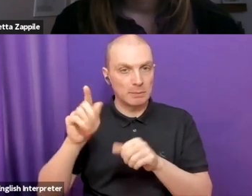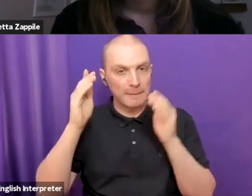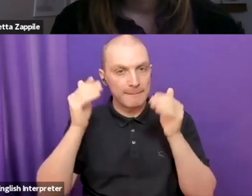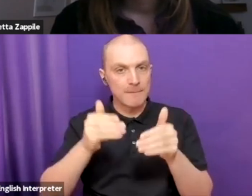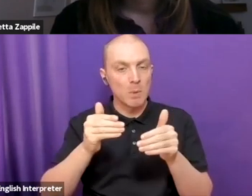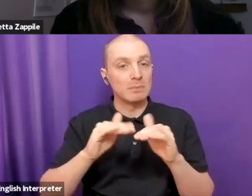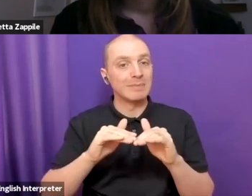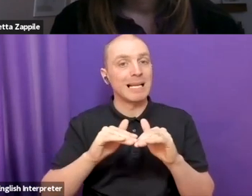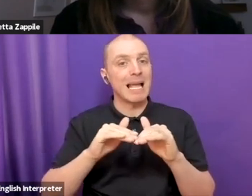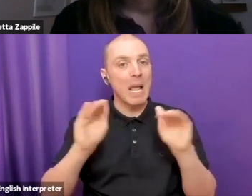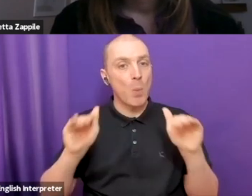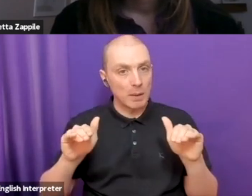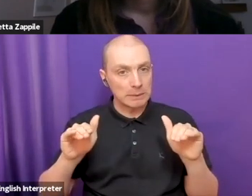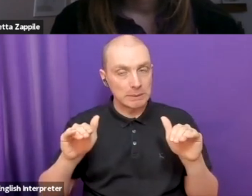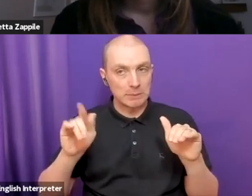and